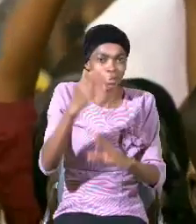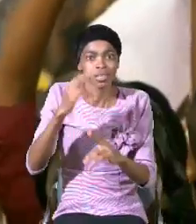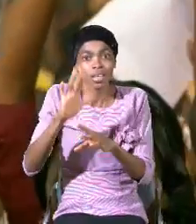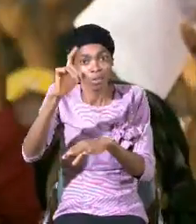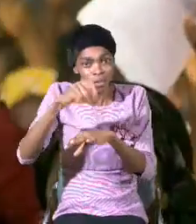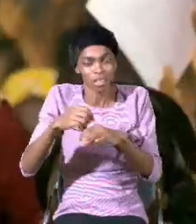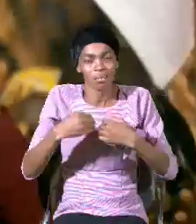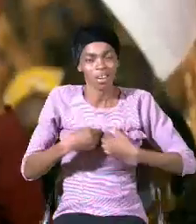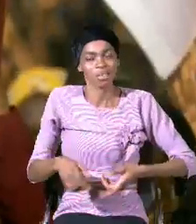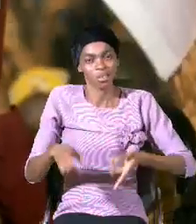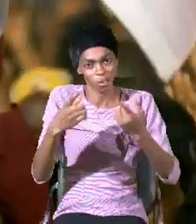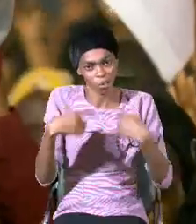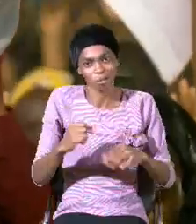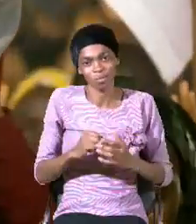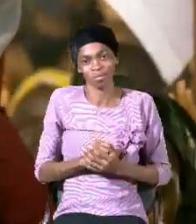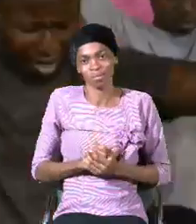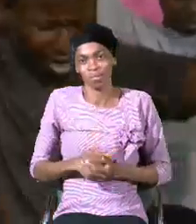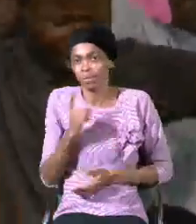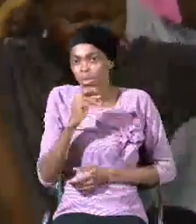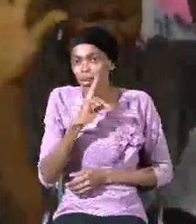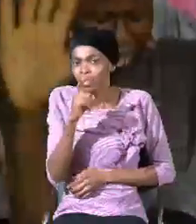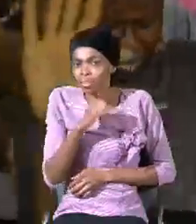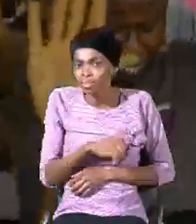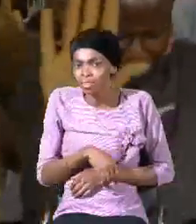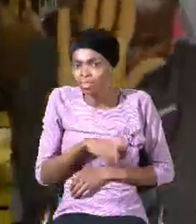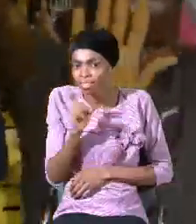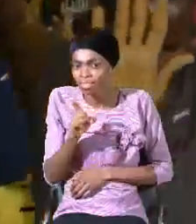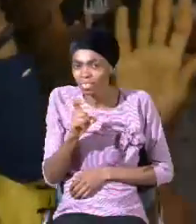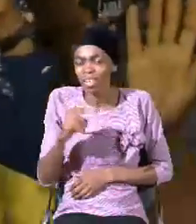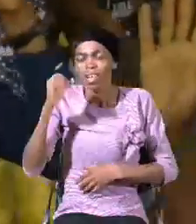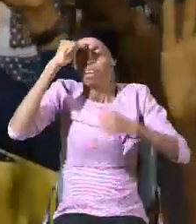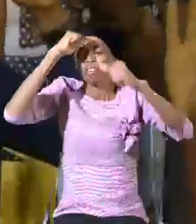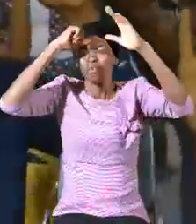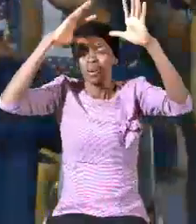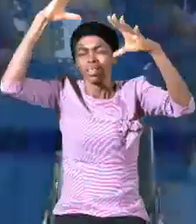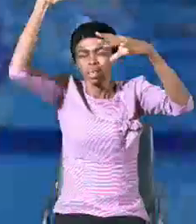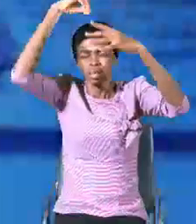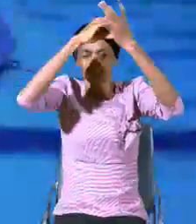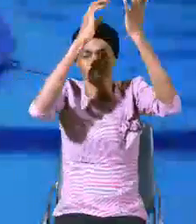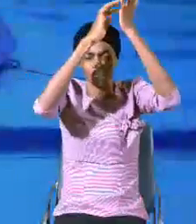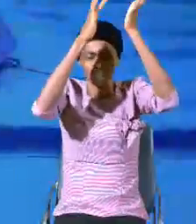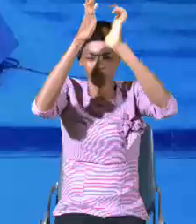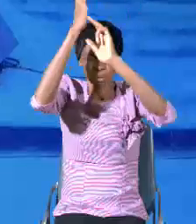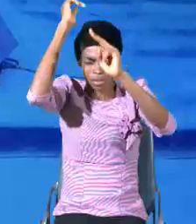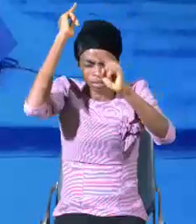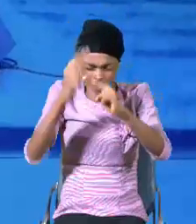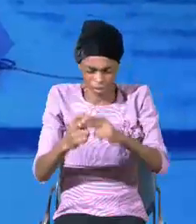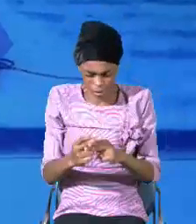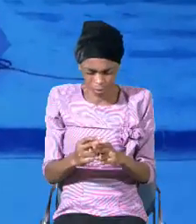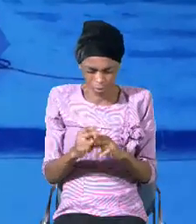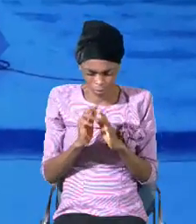come. Where are you? Father, in Jesus' name,